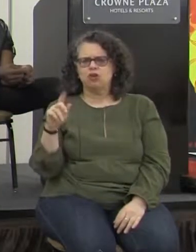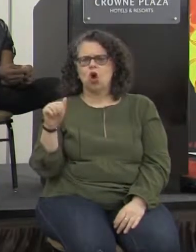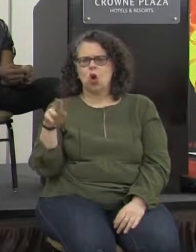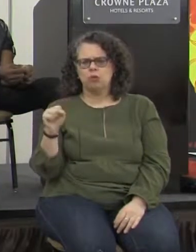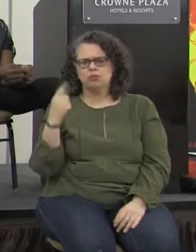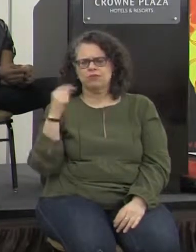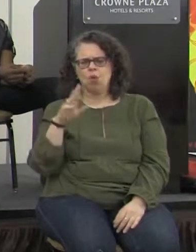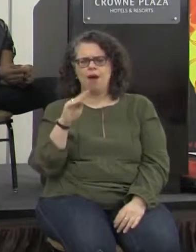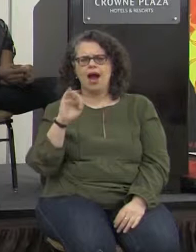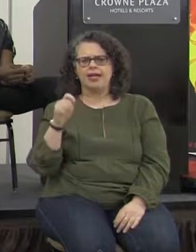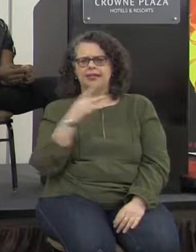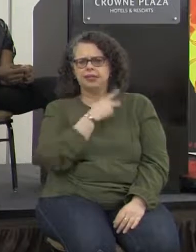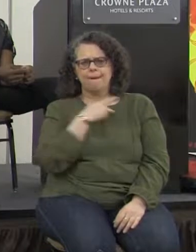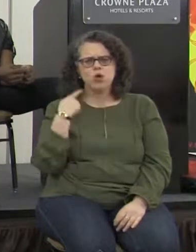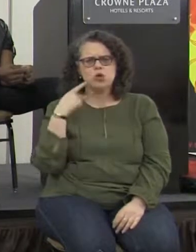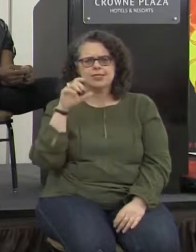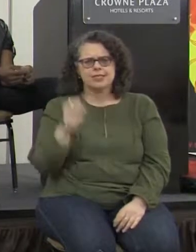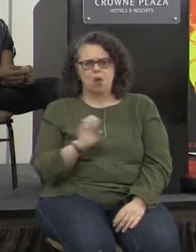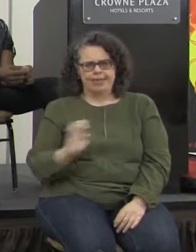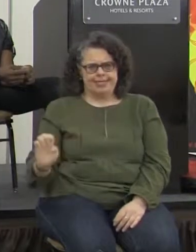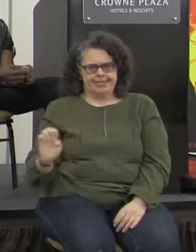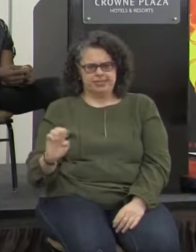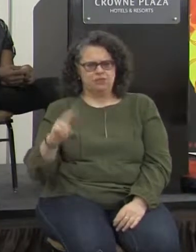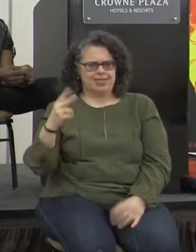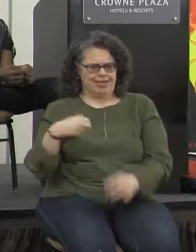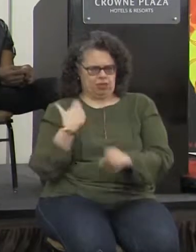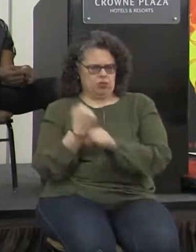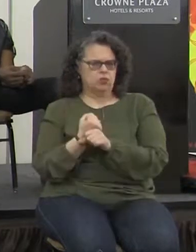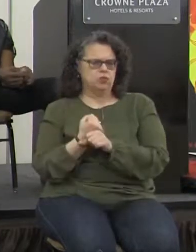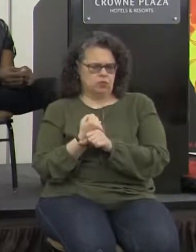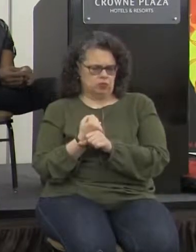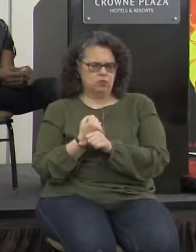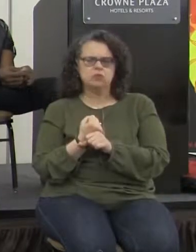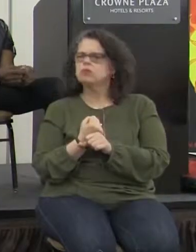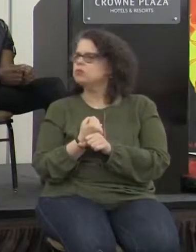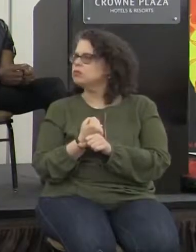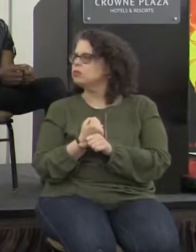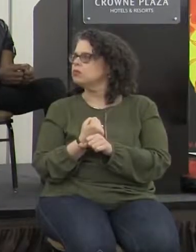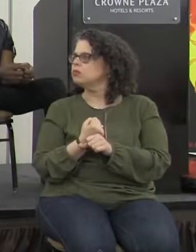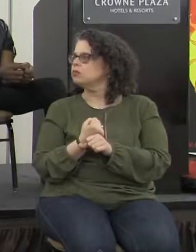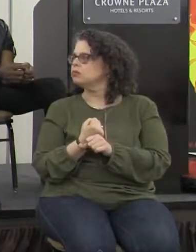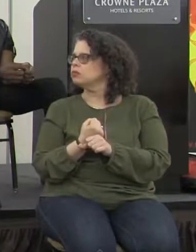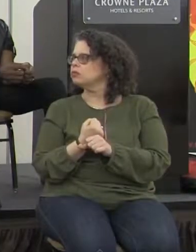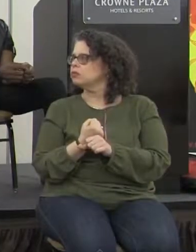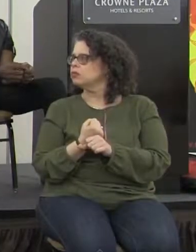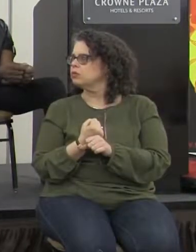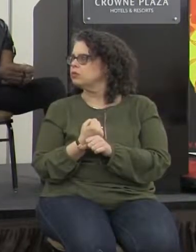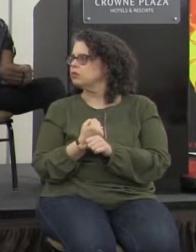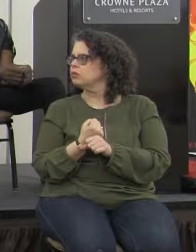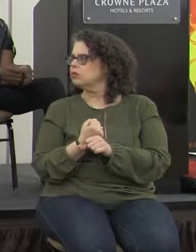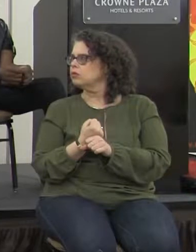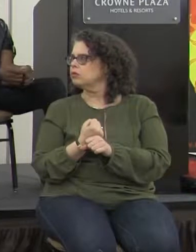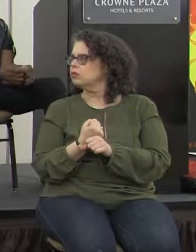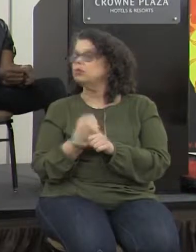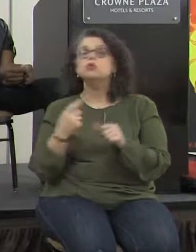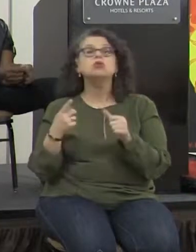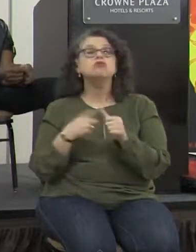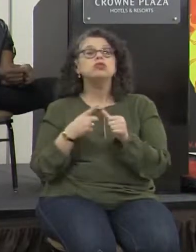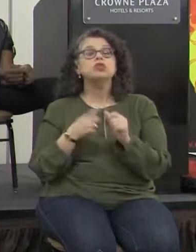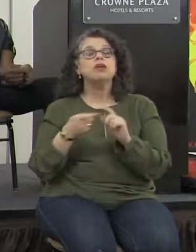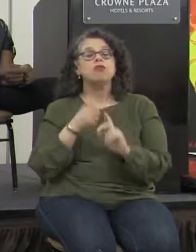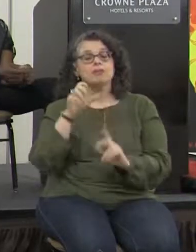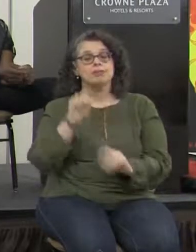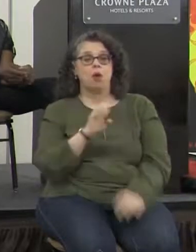Pearls Southeast chapter for the second year in a row. I am originally from